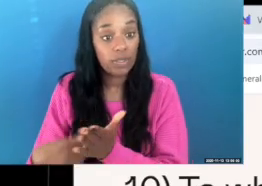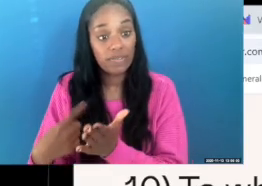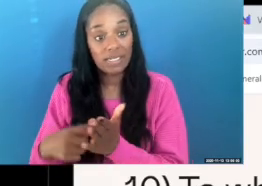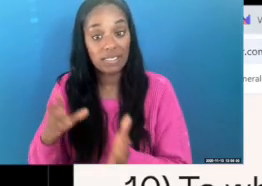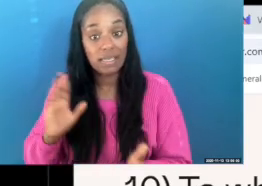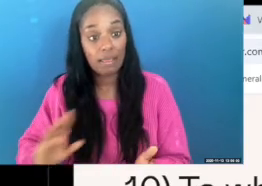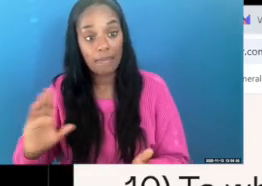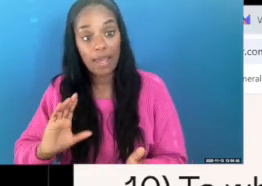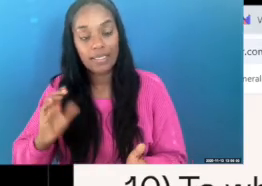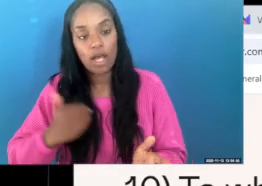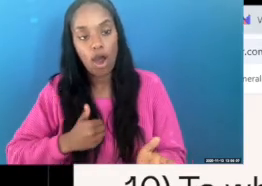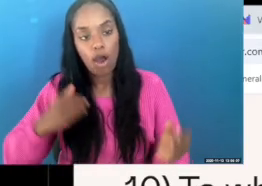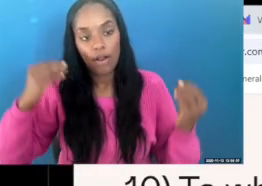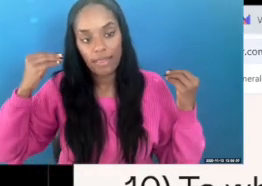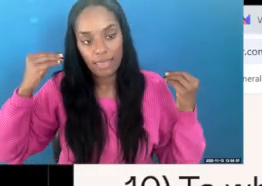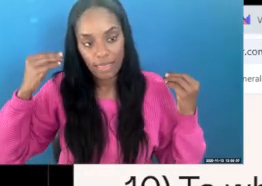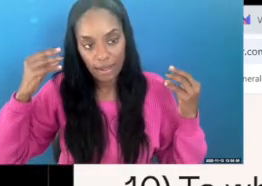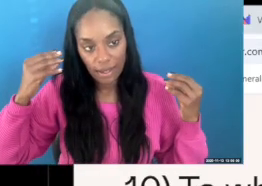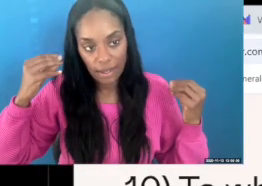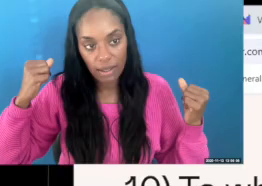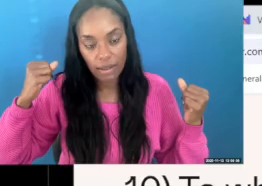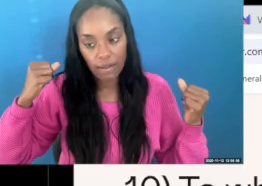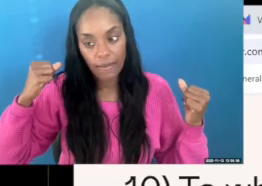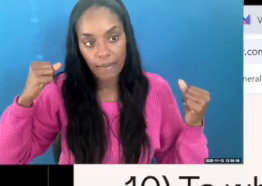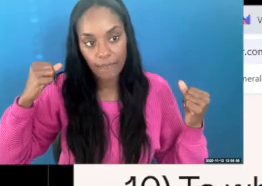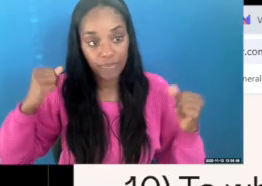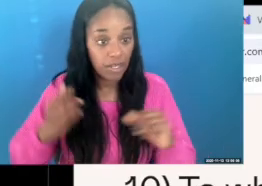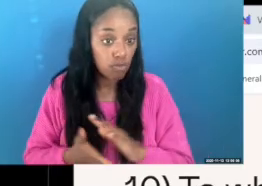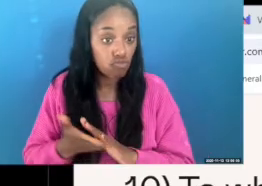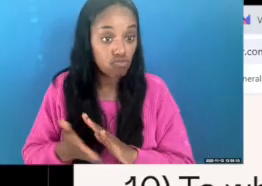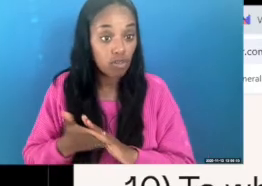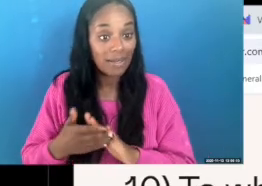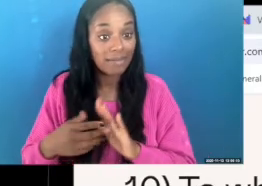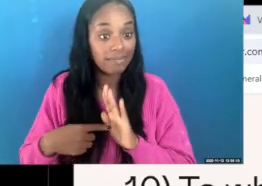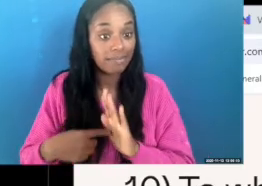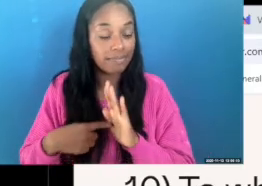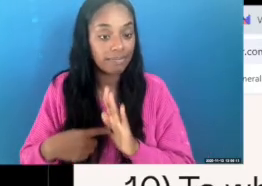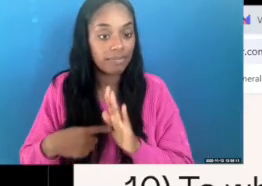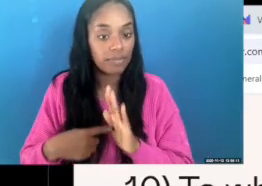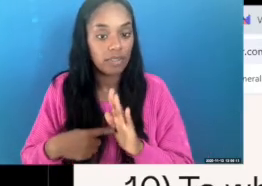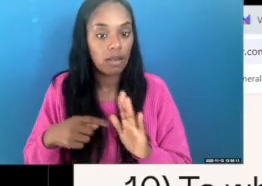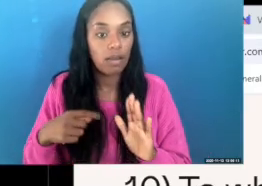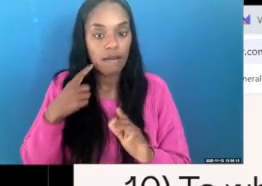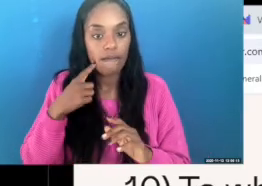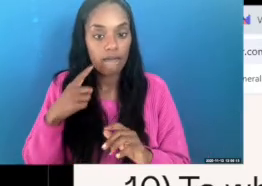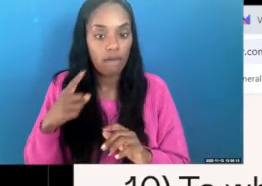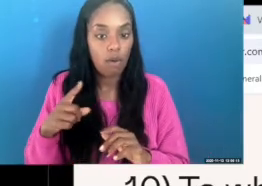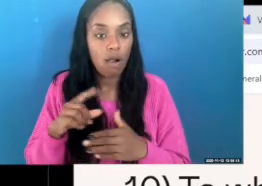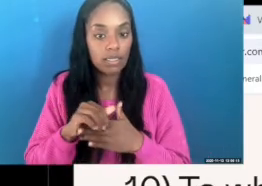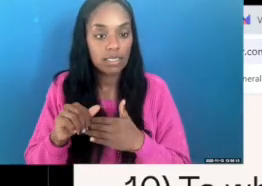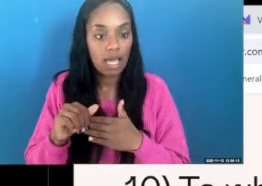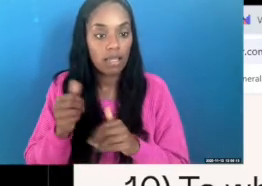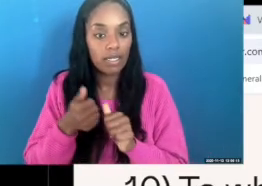Please go ahead, Tom. I'm hoping you can hear me. Thank you very much again, Pete, for that question. As we have discussed in the past,